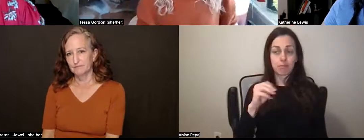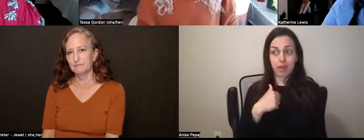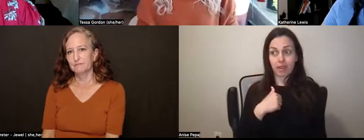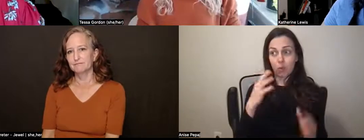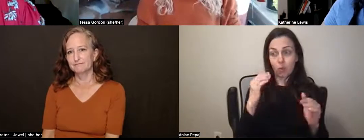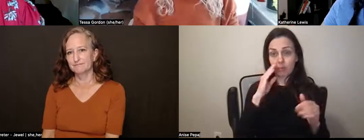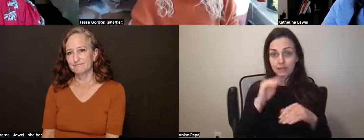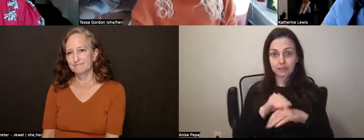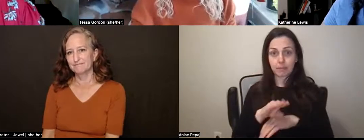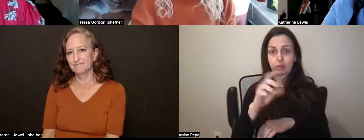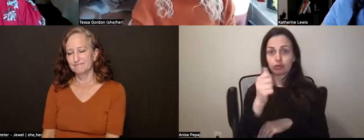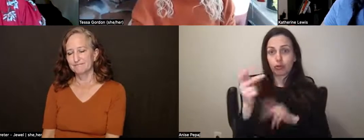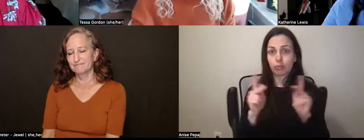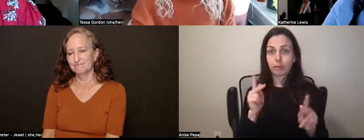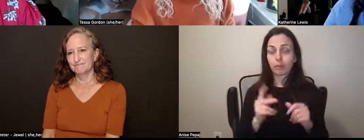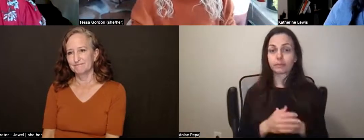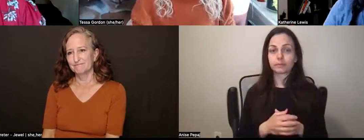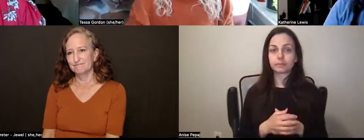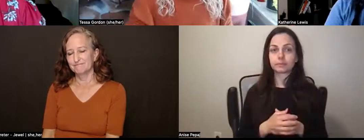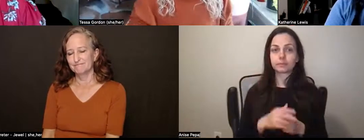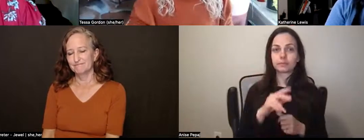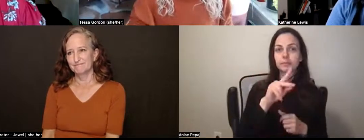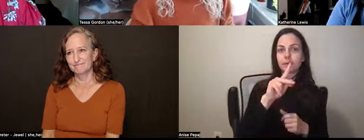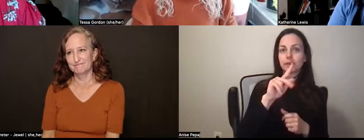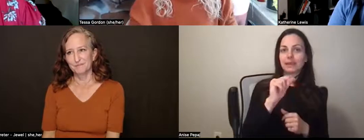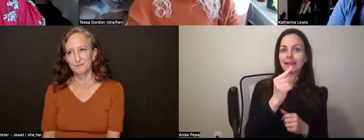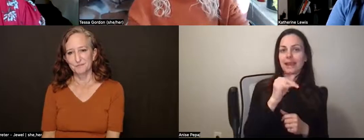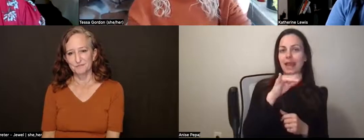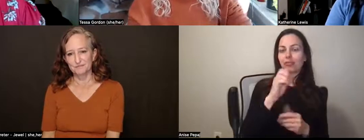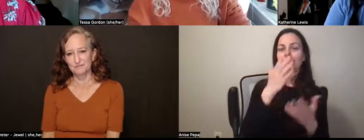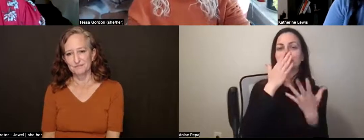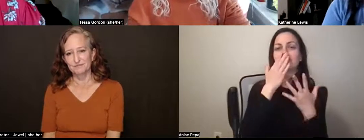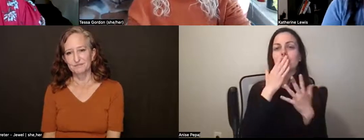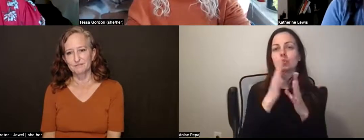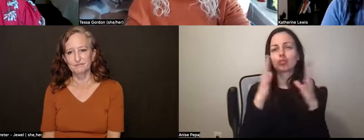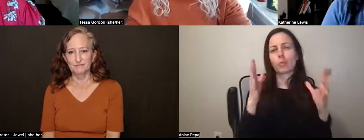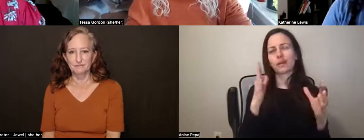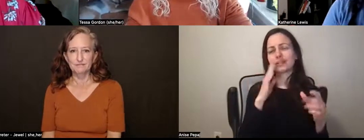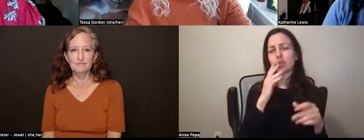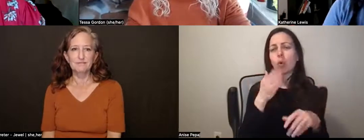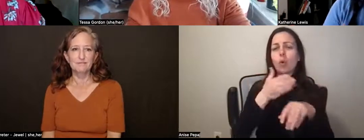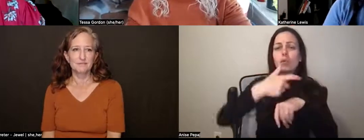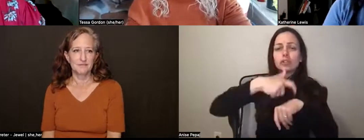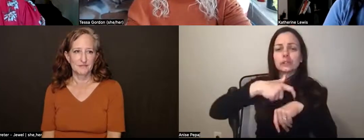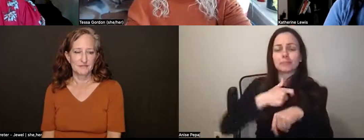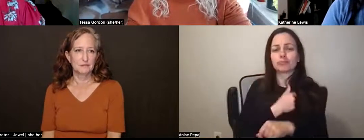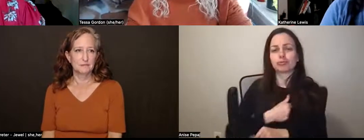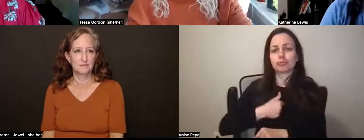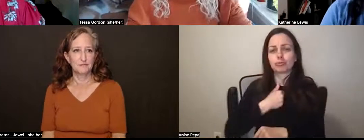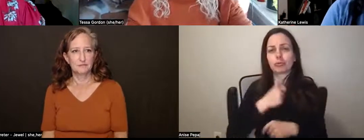else. Thank you all so much. This is Katherine speaking. We've gone over a little bit on time. I apologize for